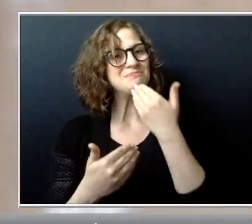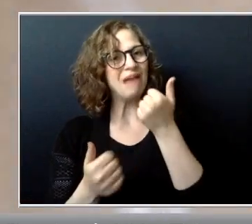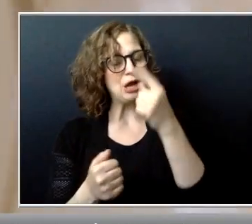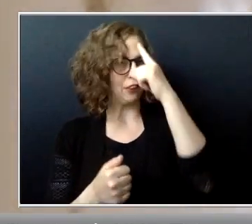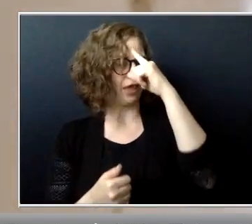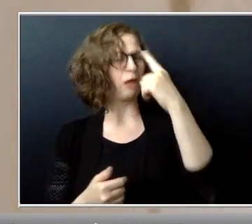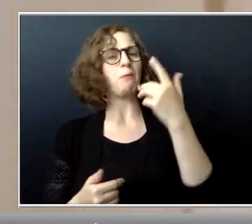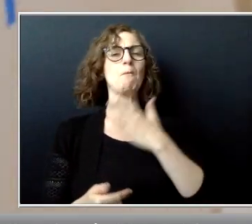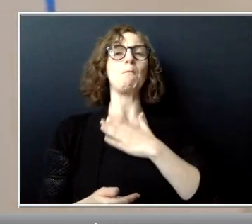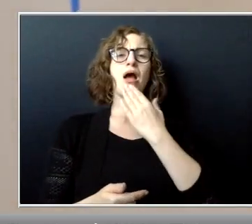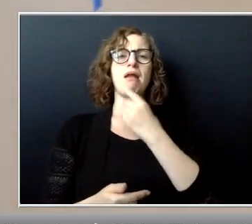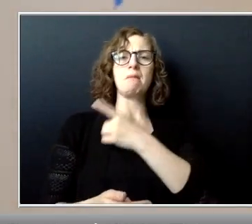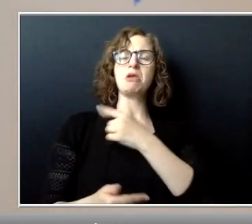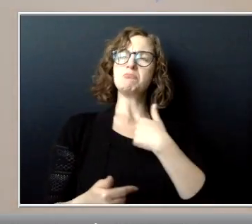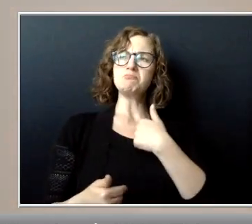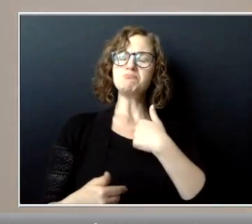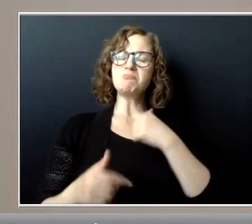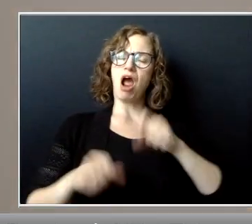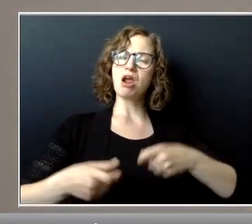for you.